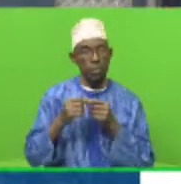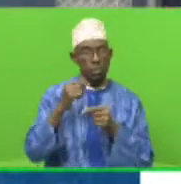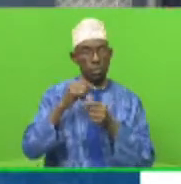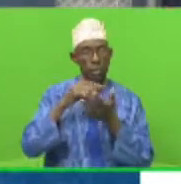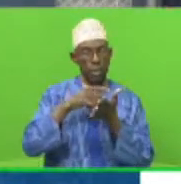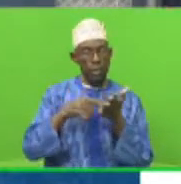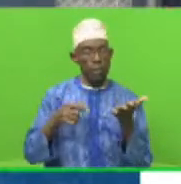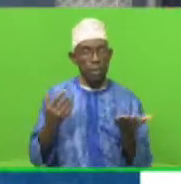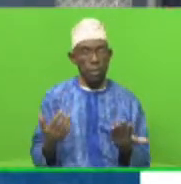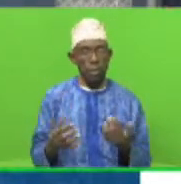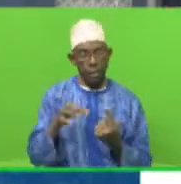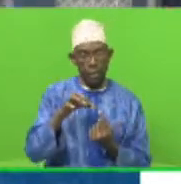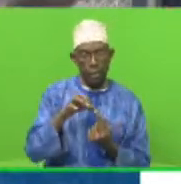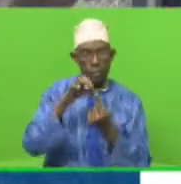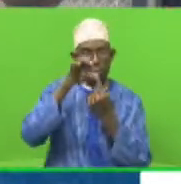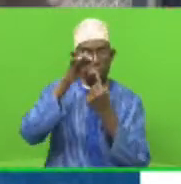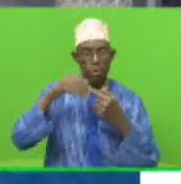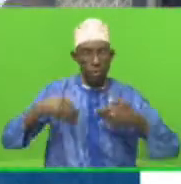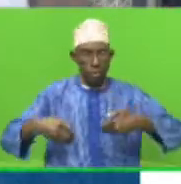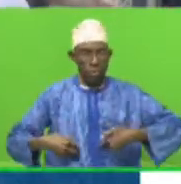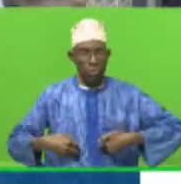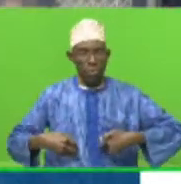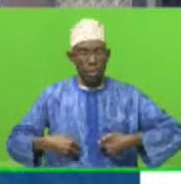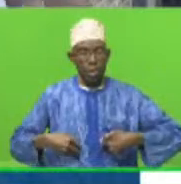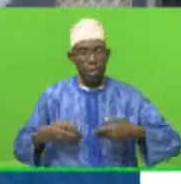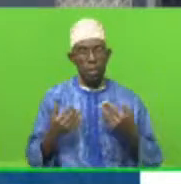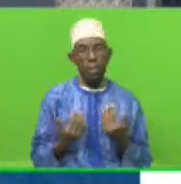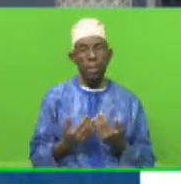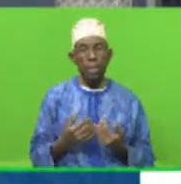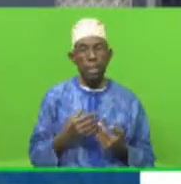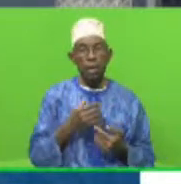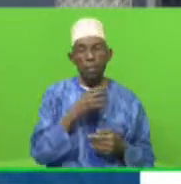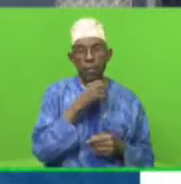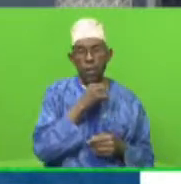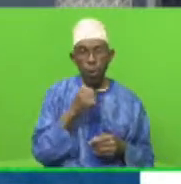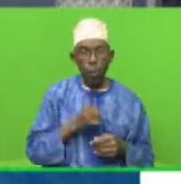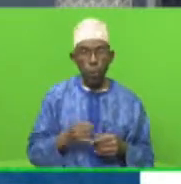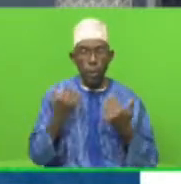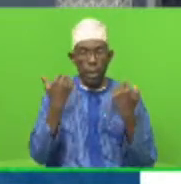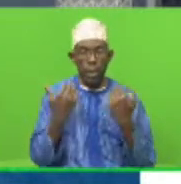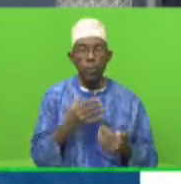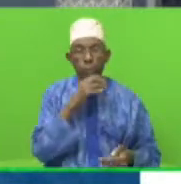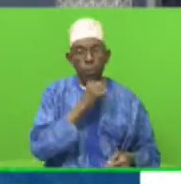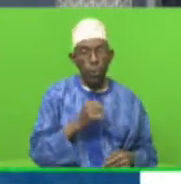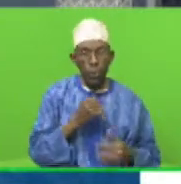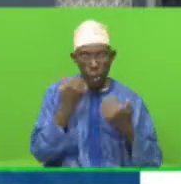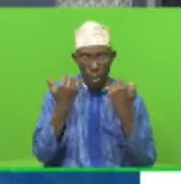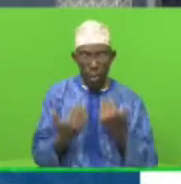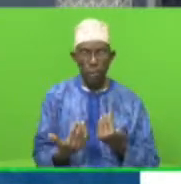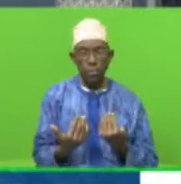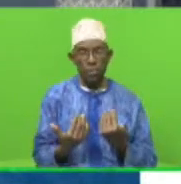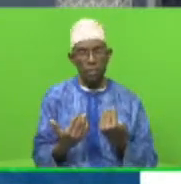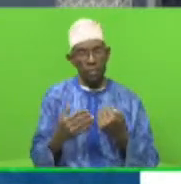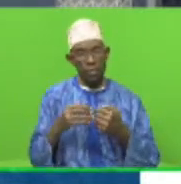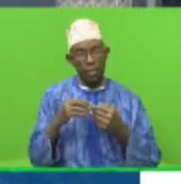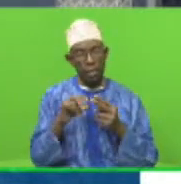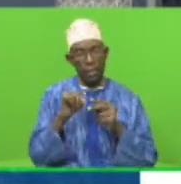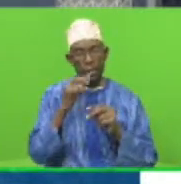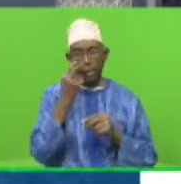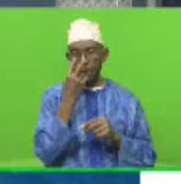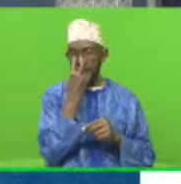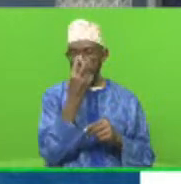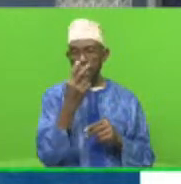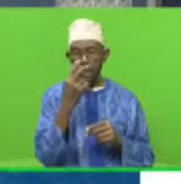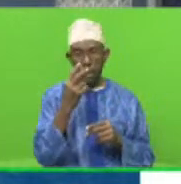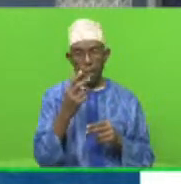especially, you know, whether it is the youth or even the adults. Today, the adults, you know, you find that